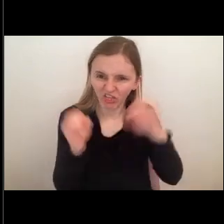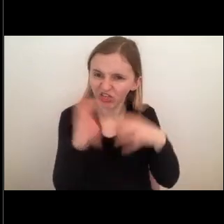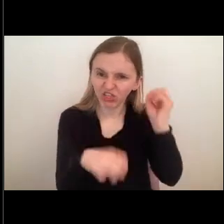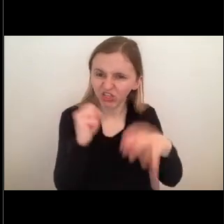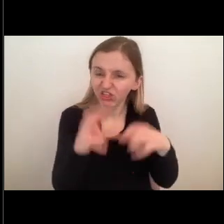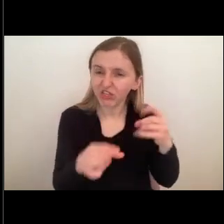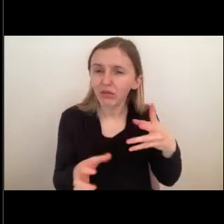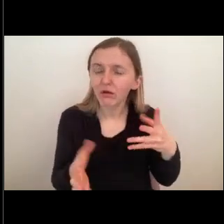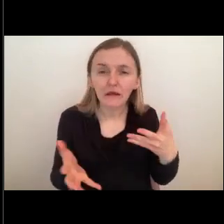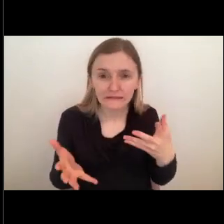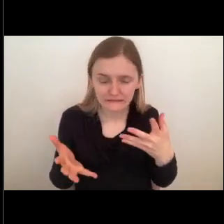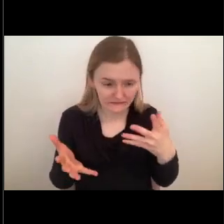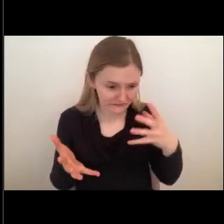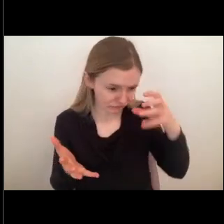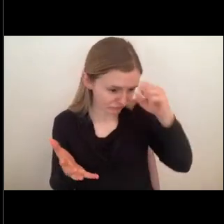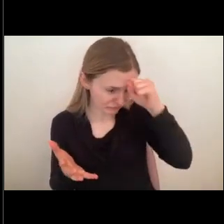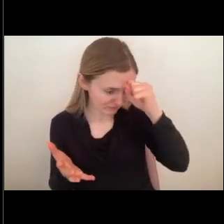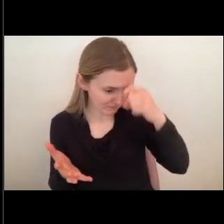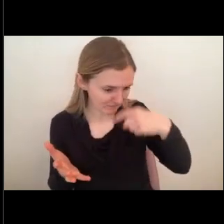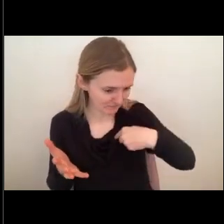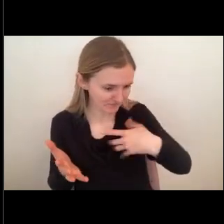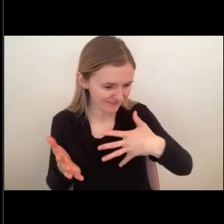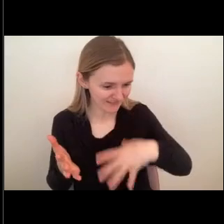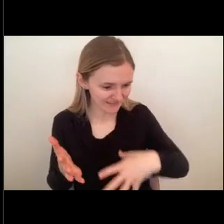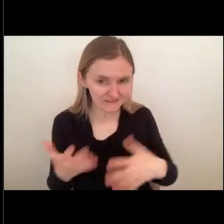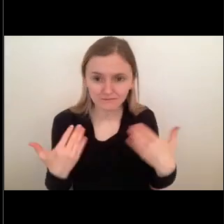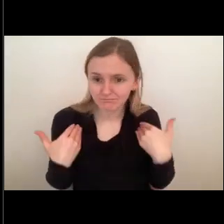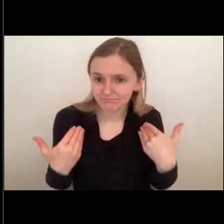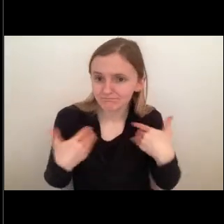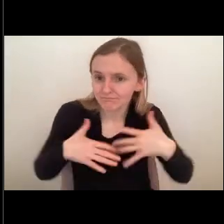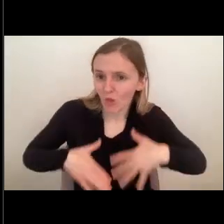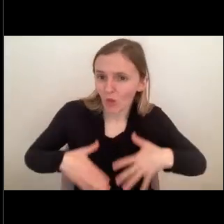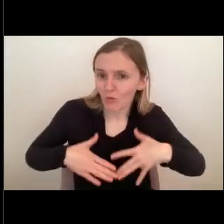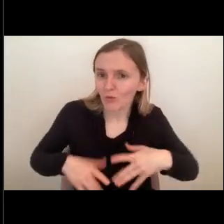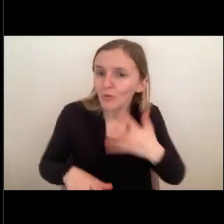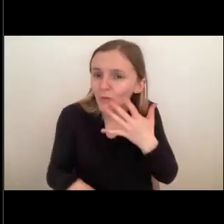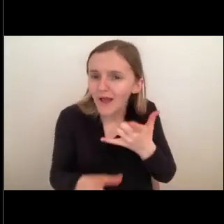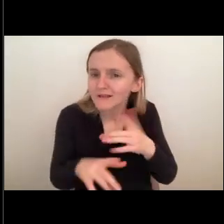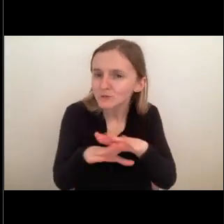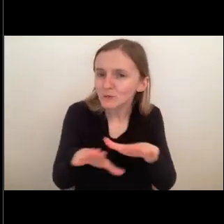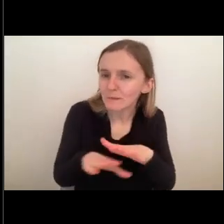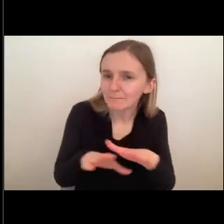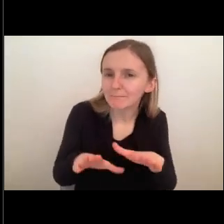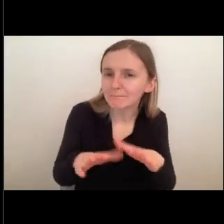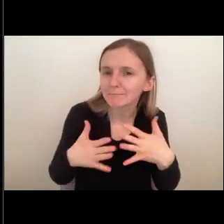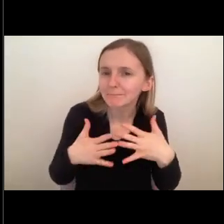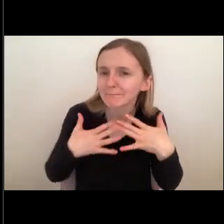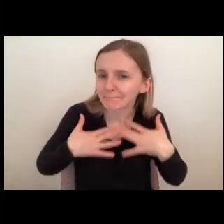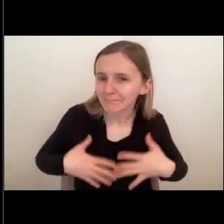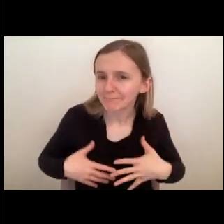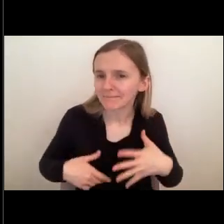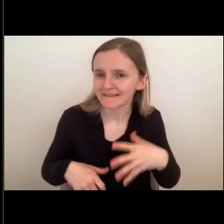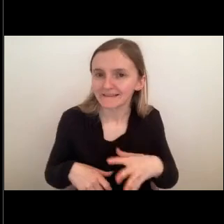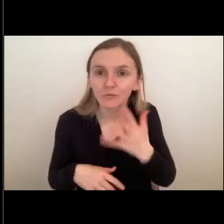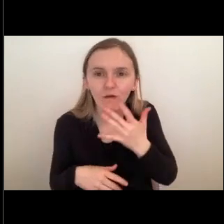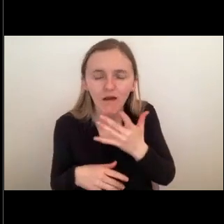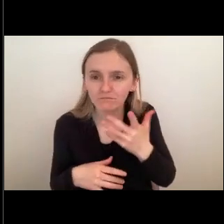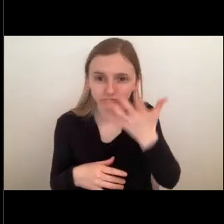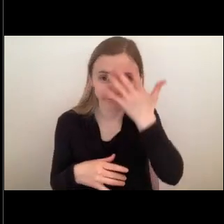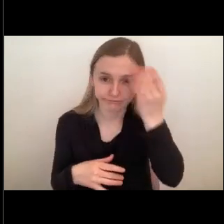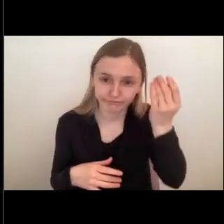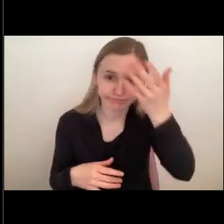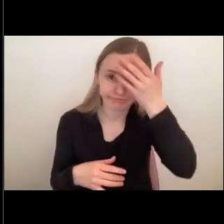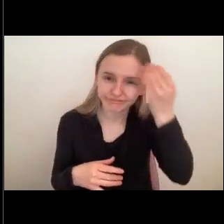able to remember when they need their PE kit, when they need their swim kit, for example. So For lots of our young people, we can